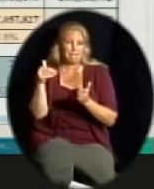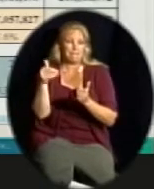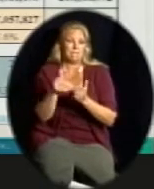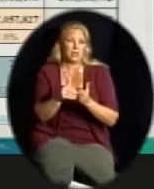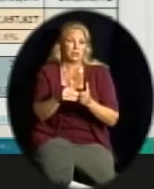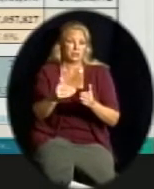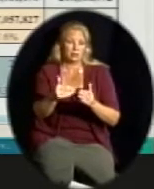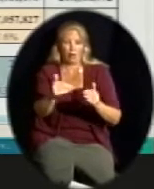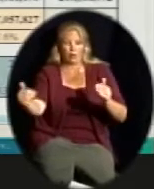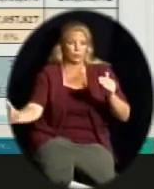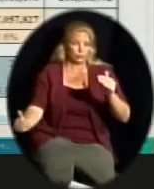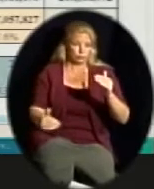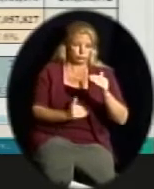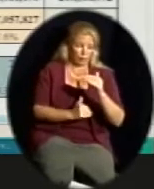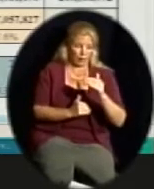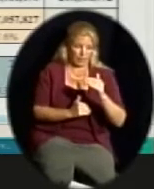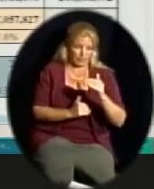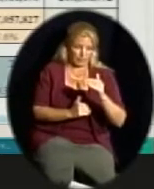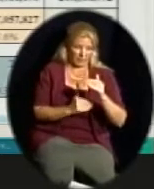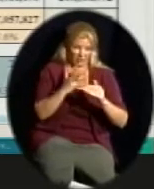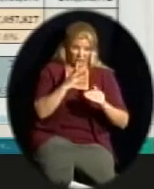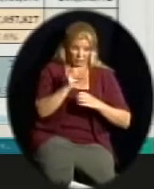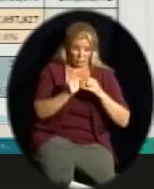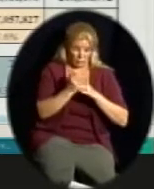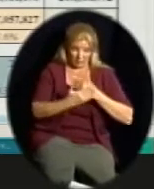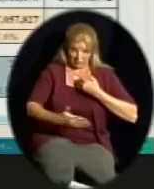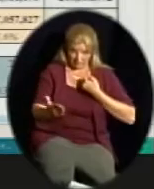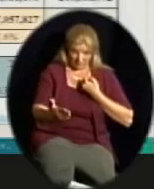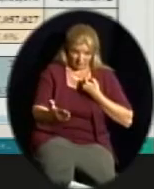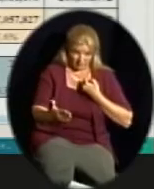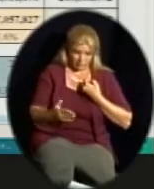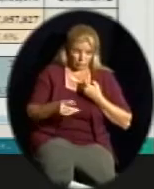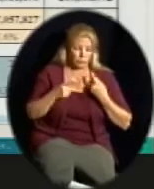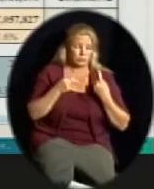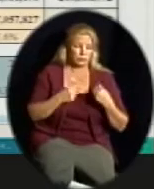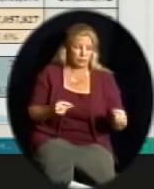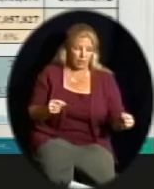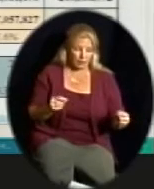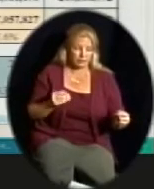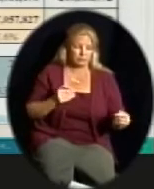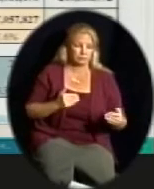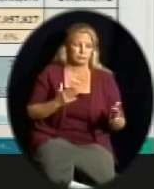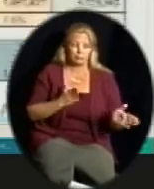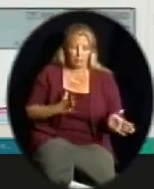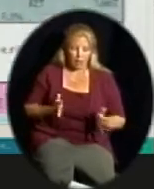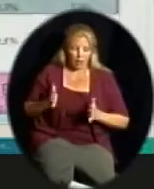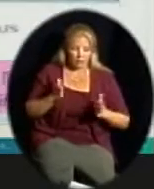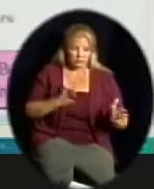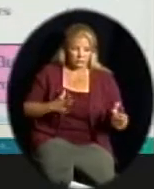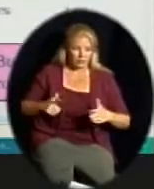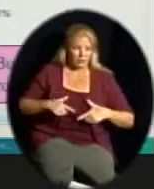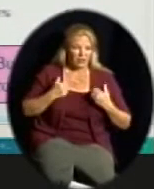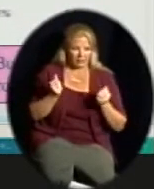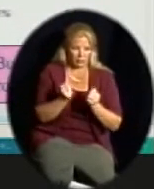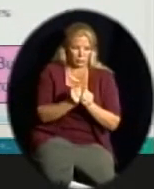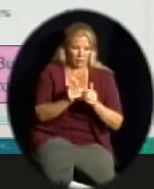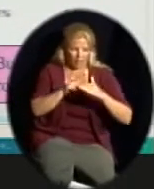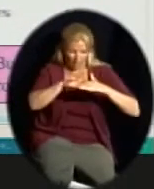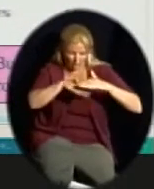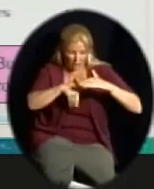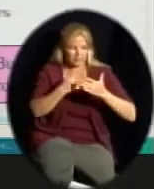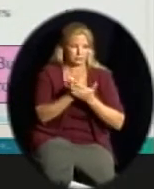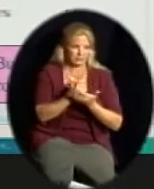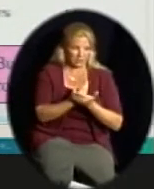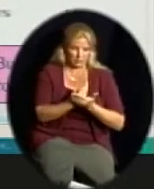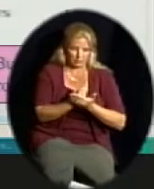concept is to sort of pace ourselves into living with fewer dollars. Putting that together, then, we see that we have a